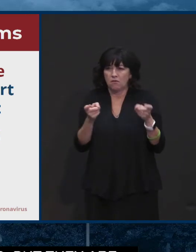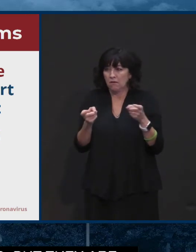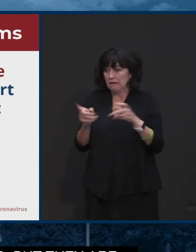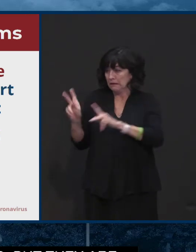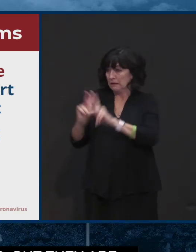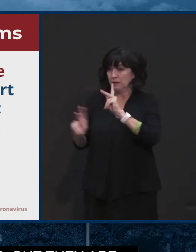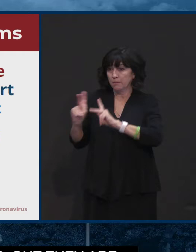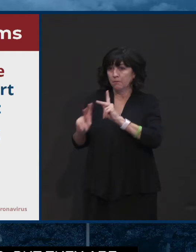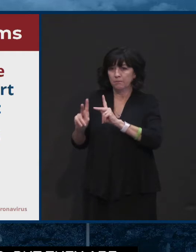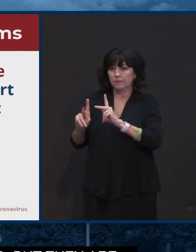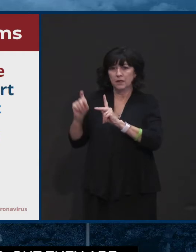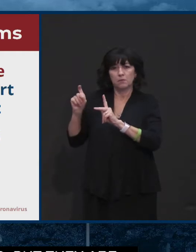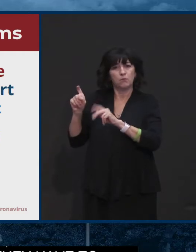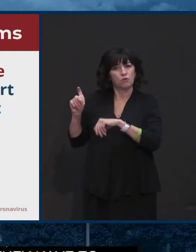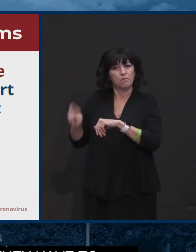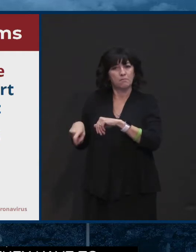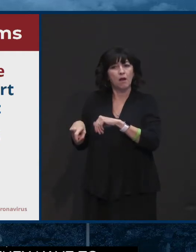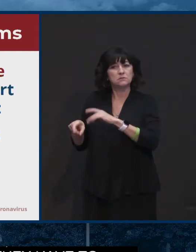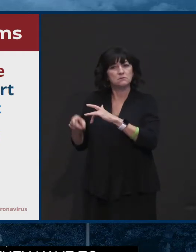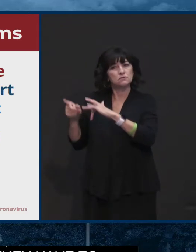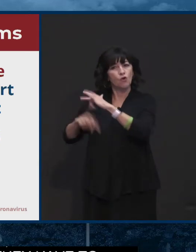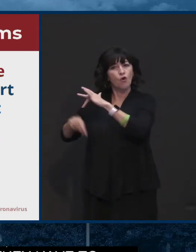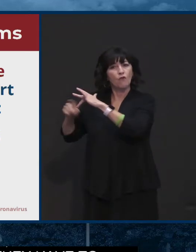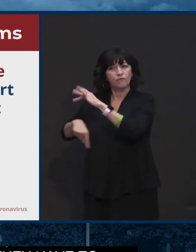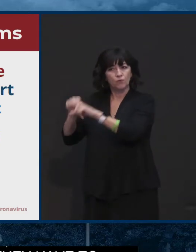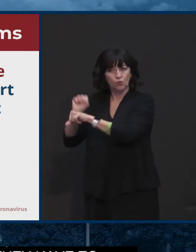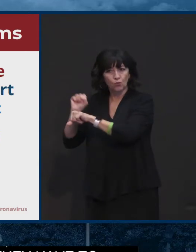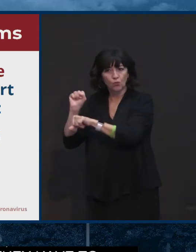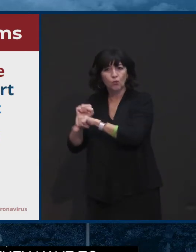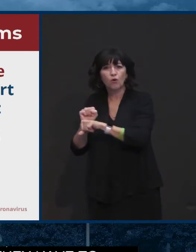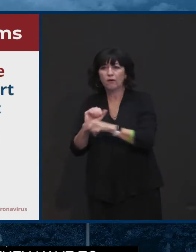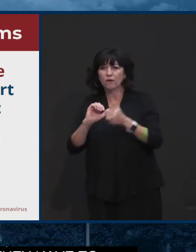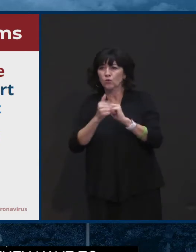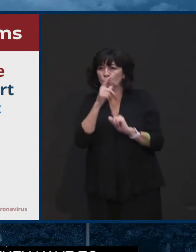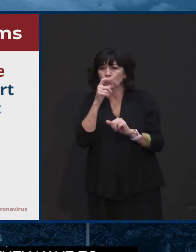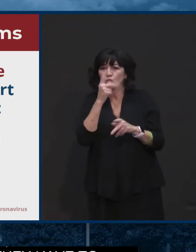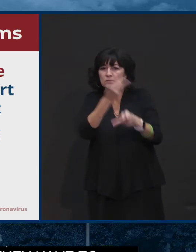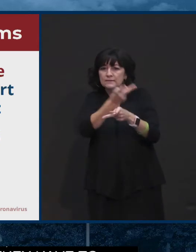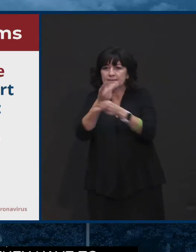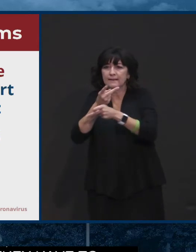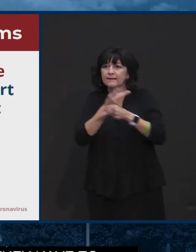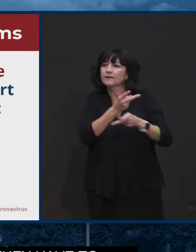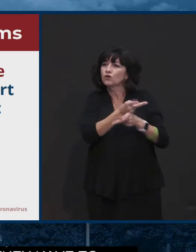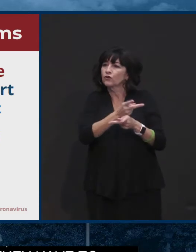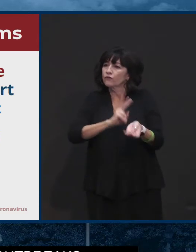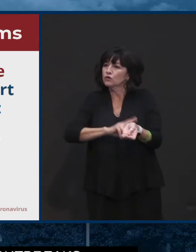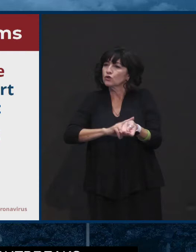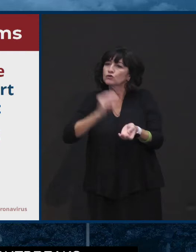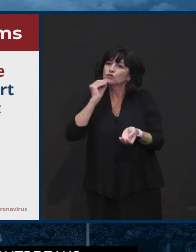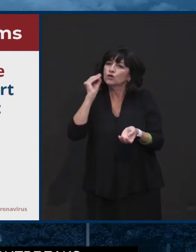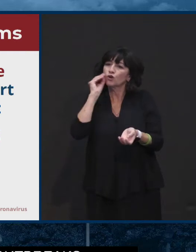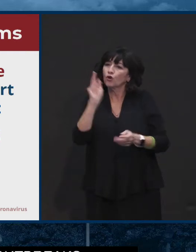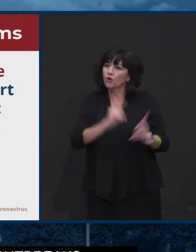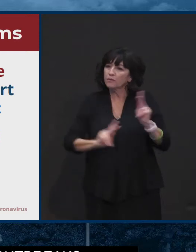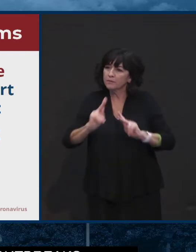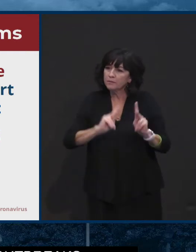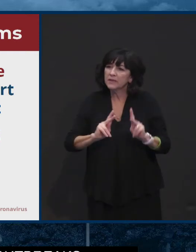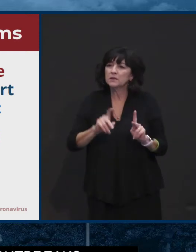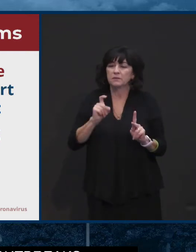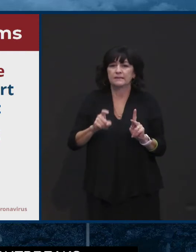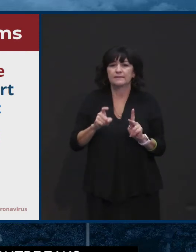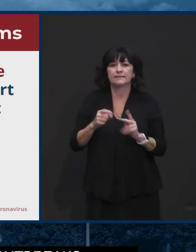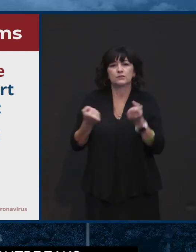want to put together this team. We're looking for volunteers amongst DHSS employees and others within state